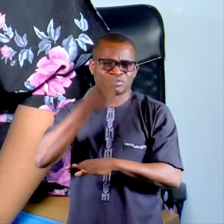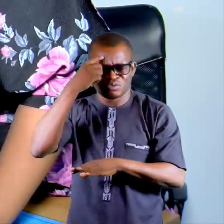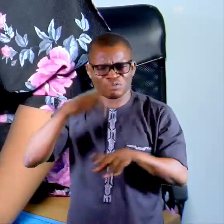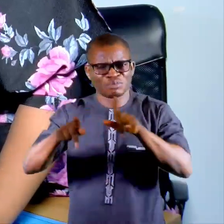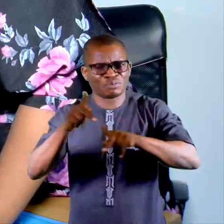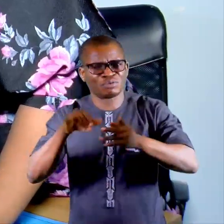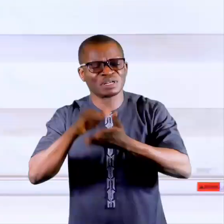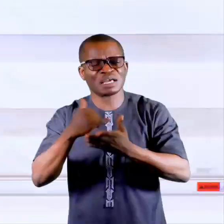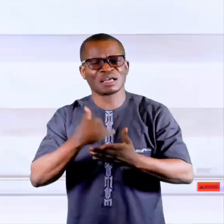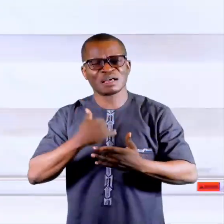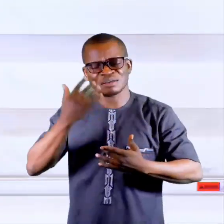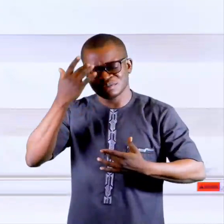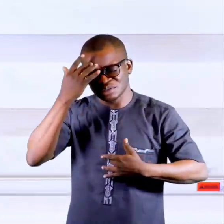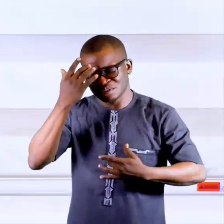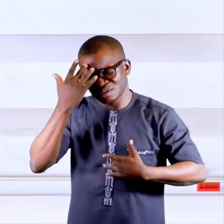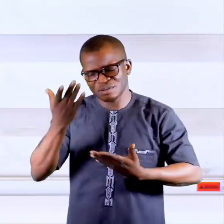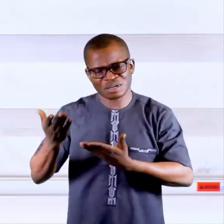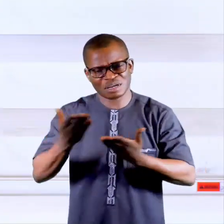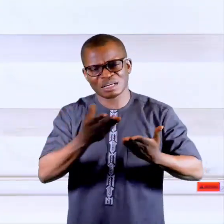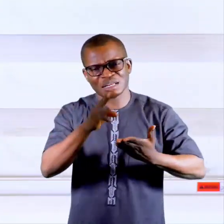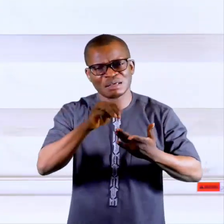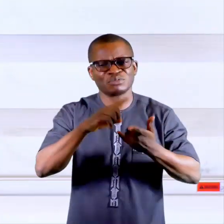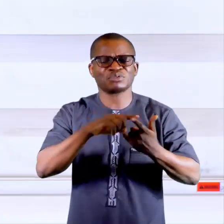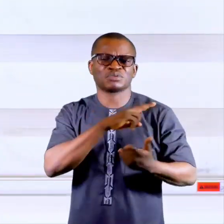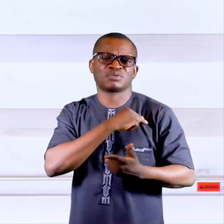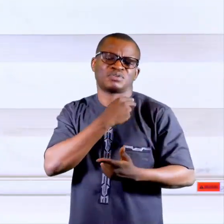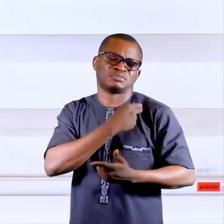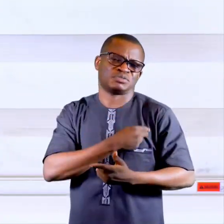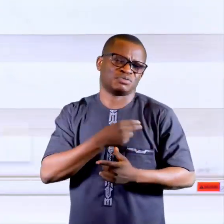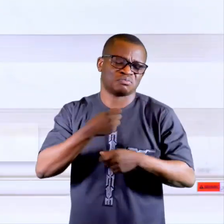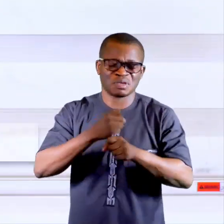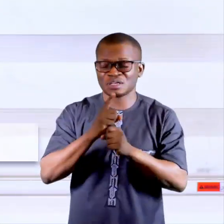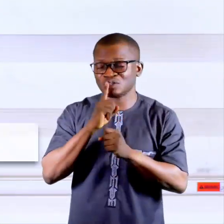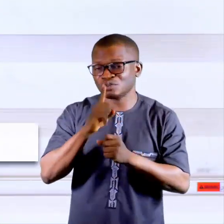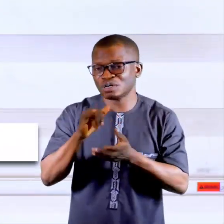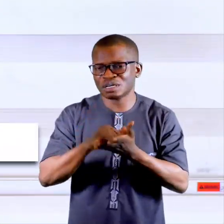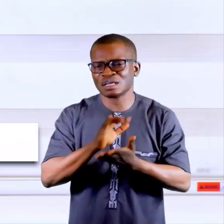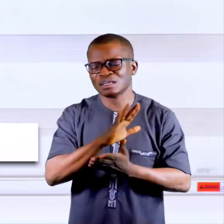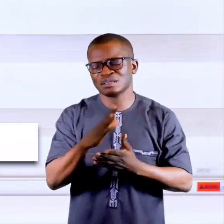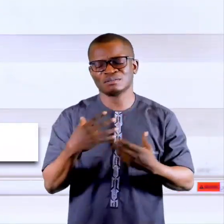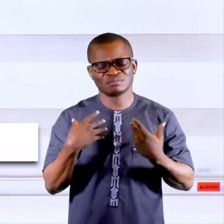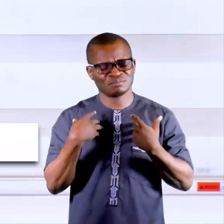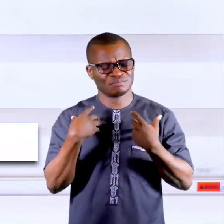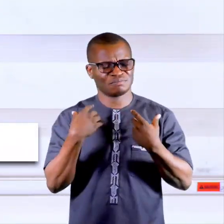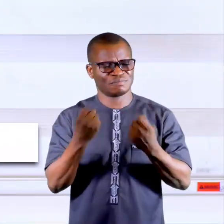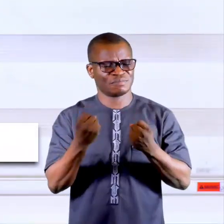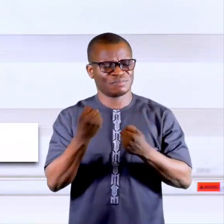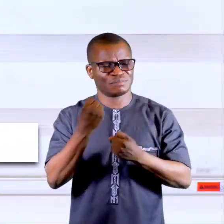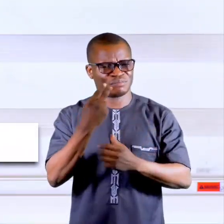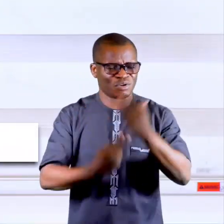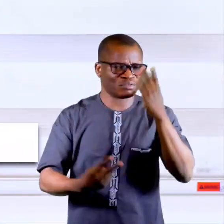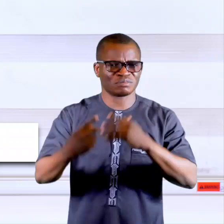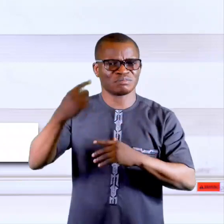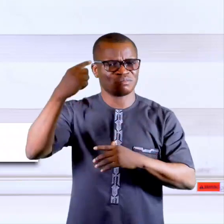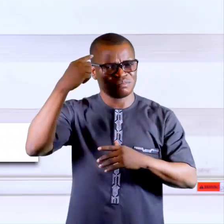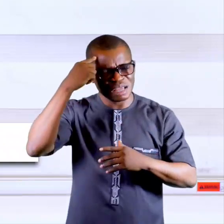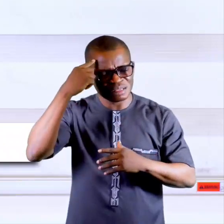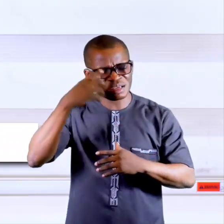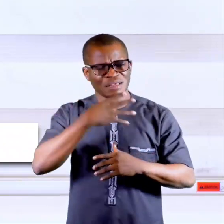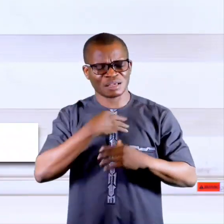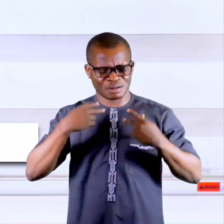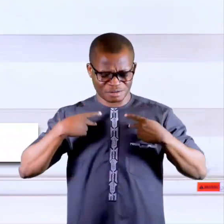have medical issues, we take them to hospitals. We make sure that both mentally and